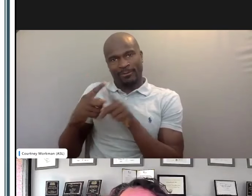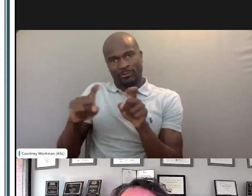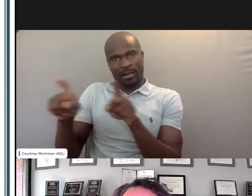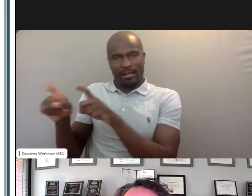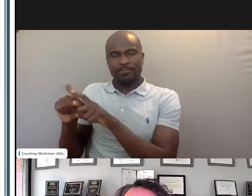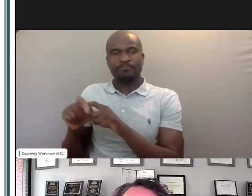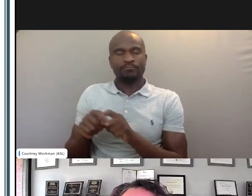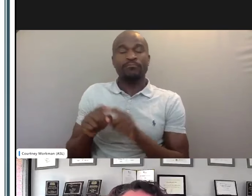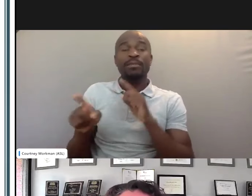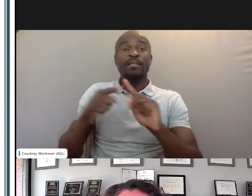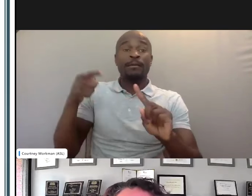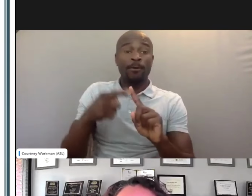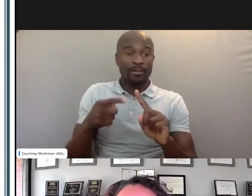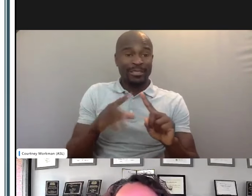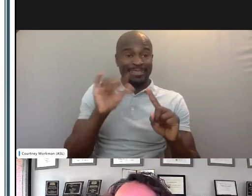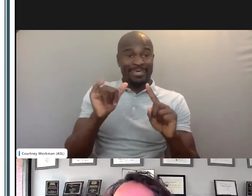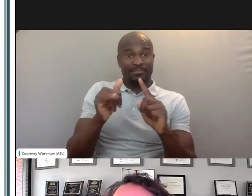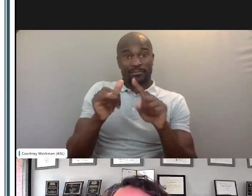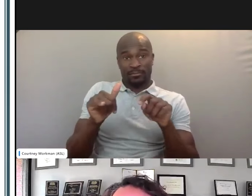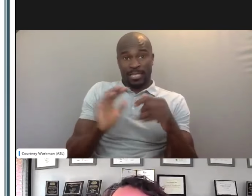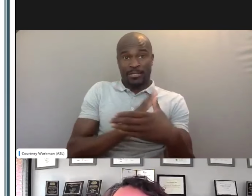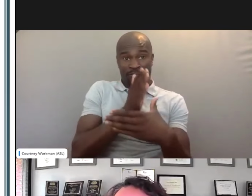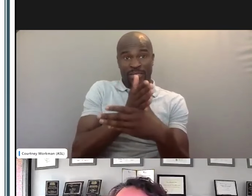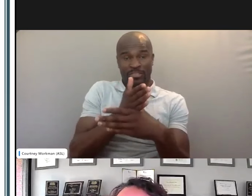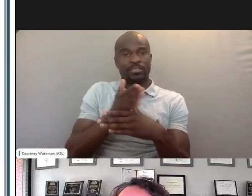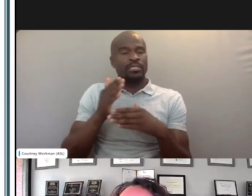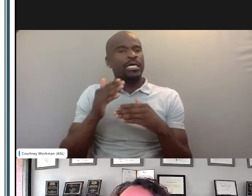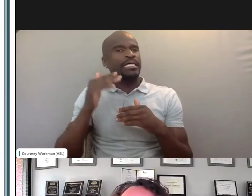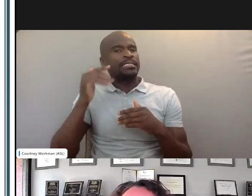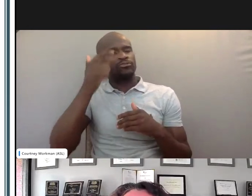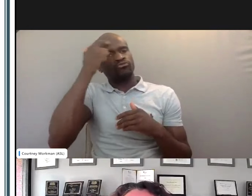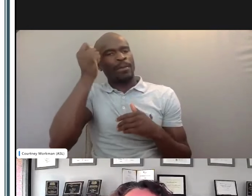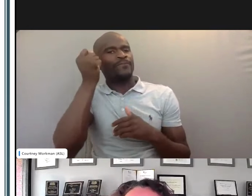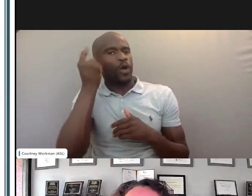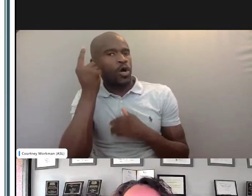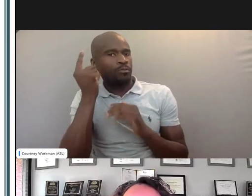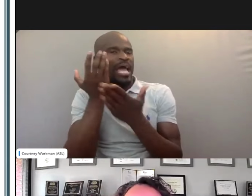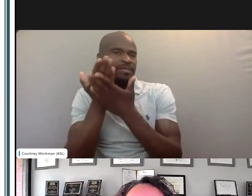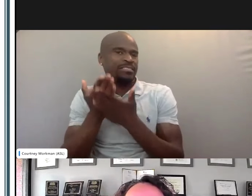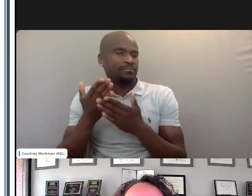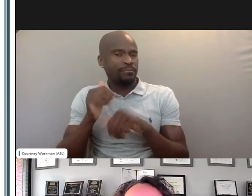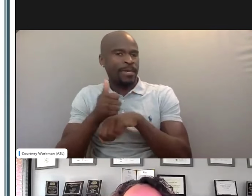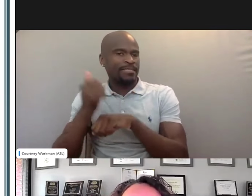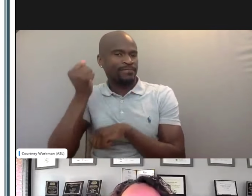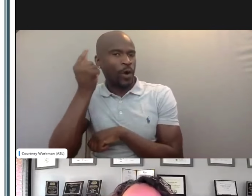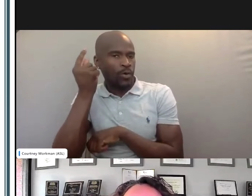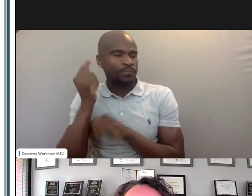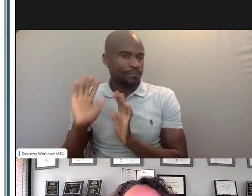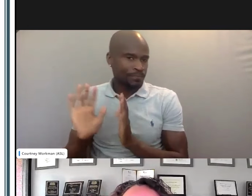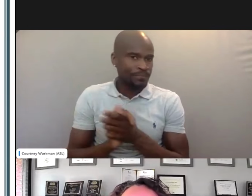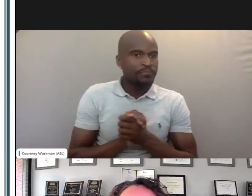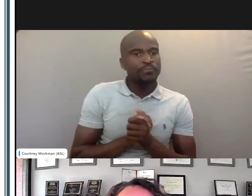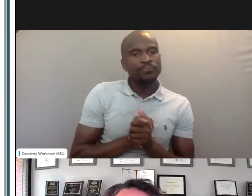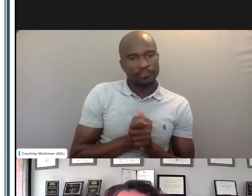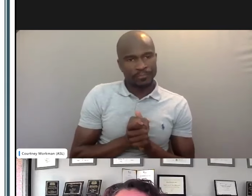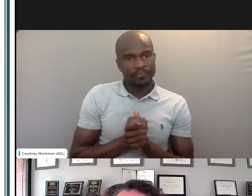do we know from the research? And actually, psychological first aid was developed very thoughtfully, pulling experts,